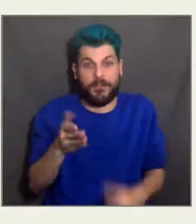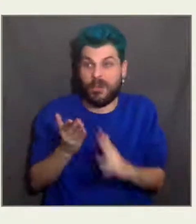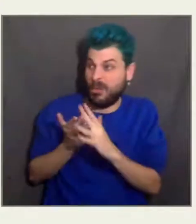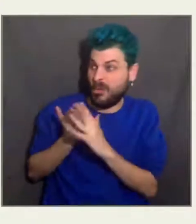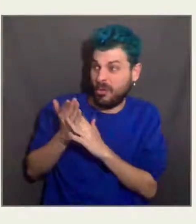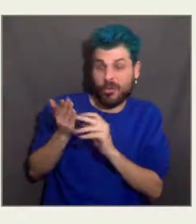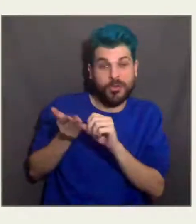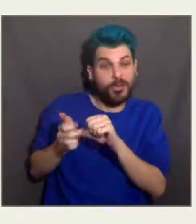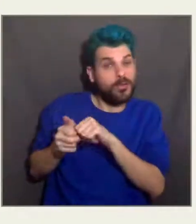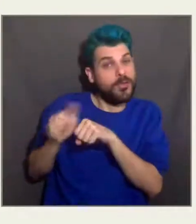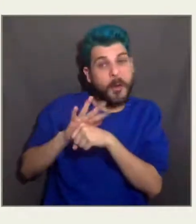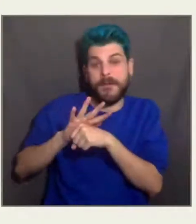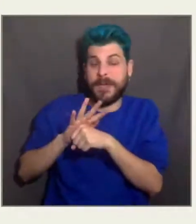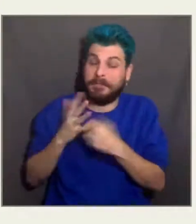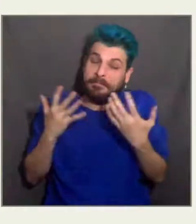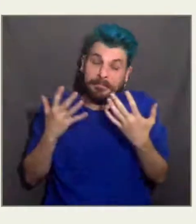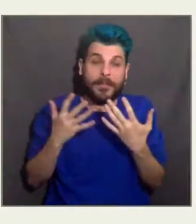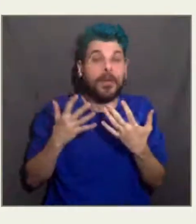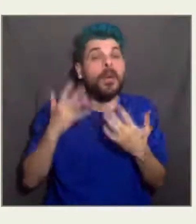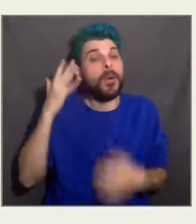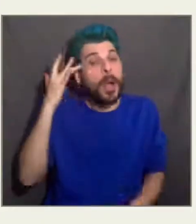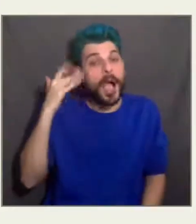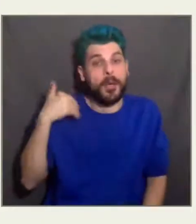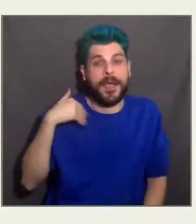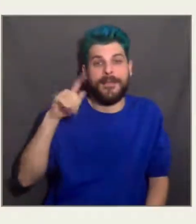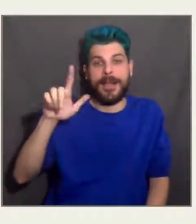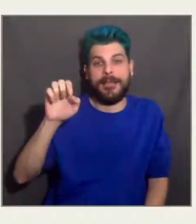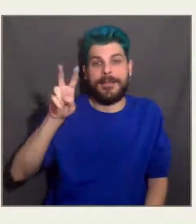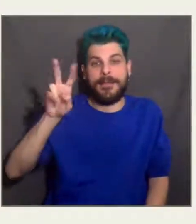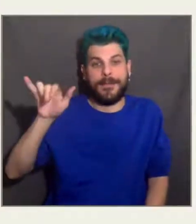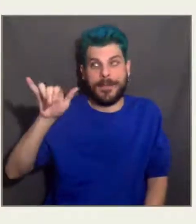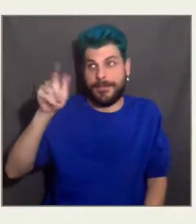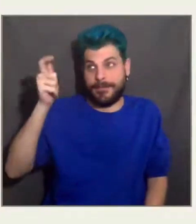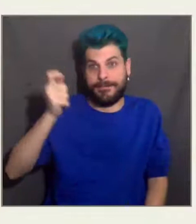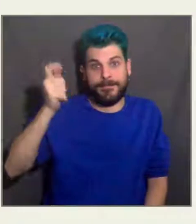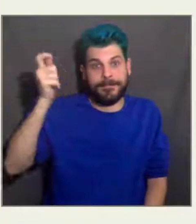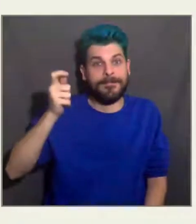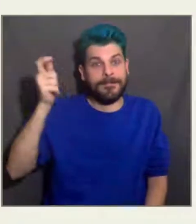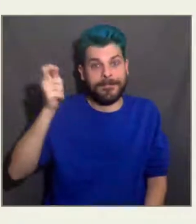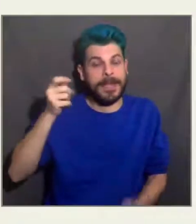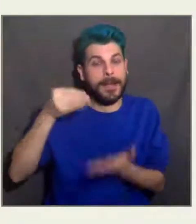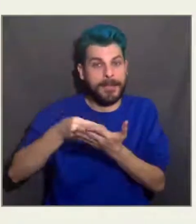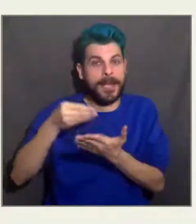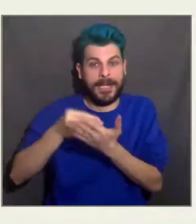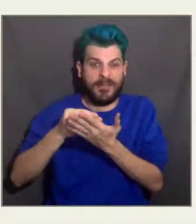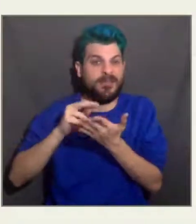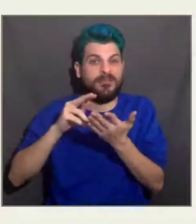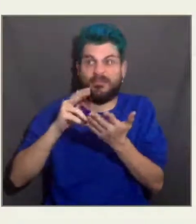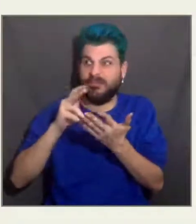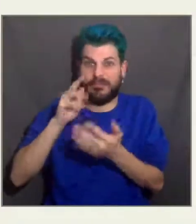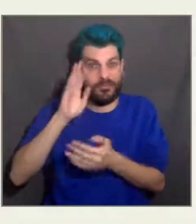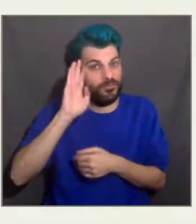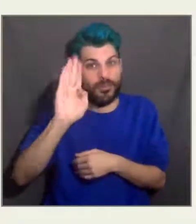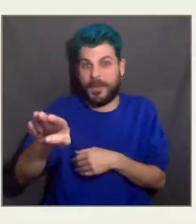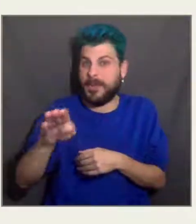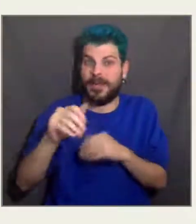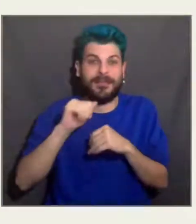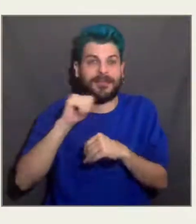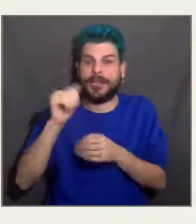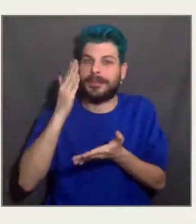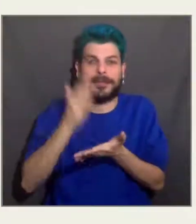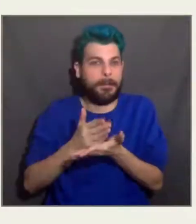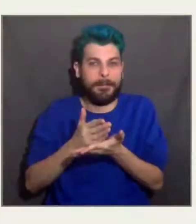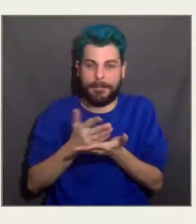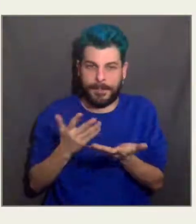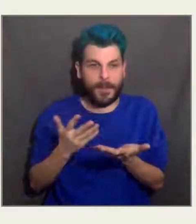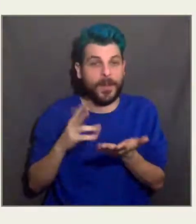because we are funded by a levy. So that's where we get our funding. And because we had that stable funding, we were able to keep our park system